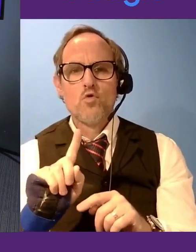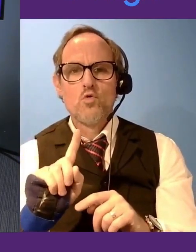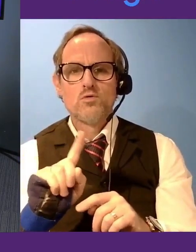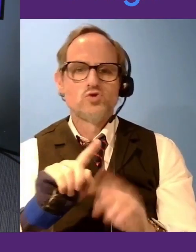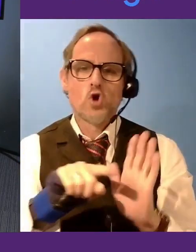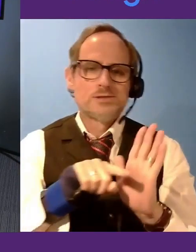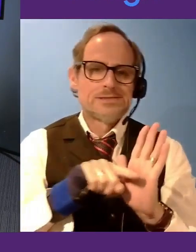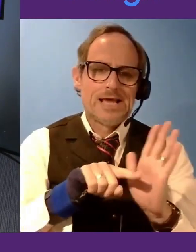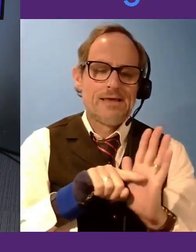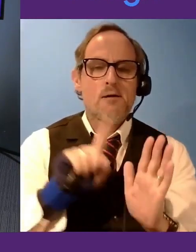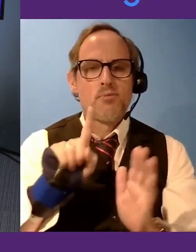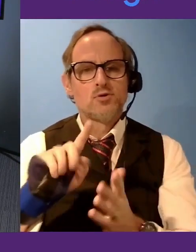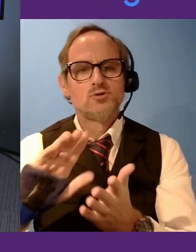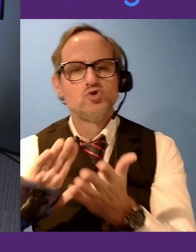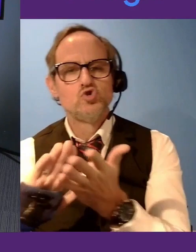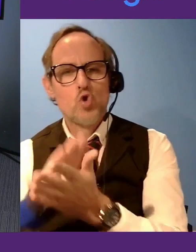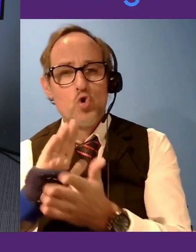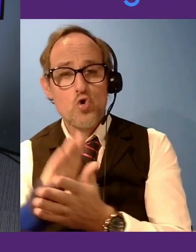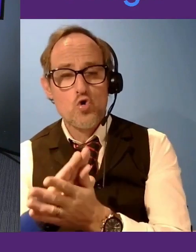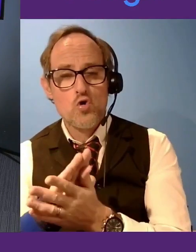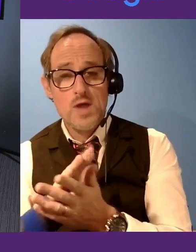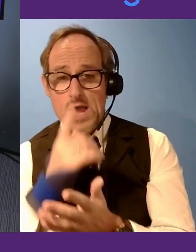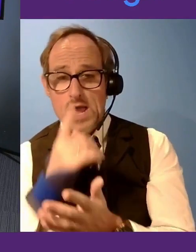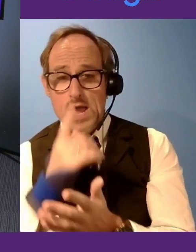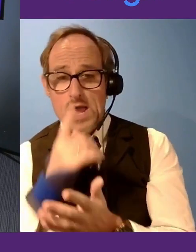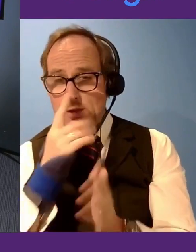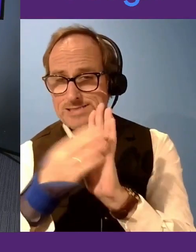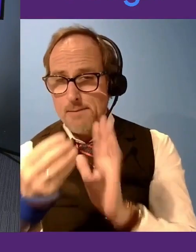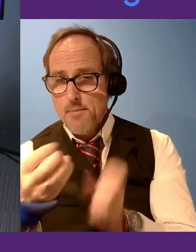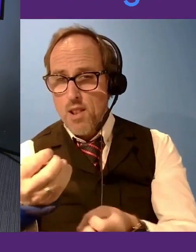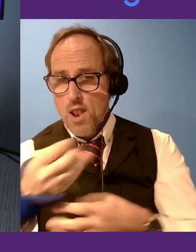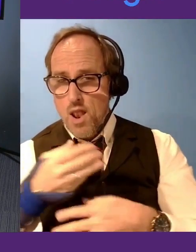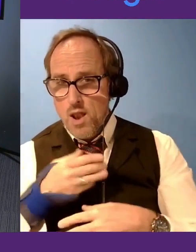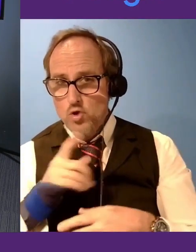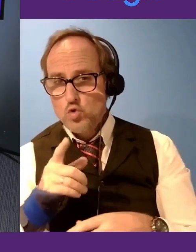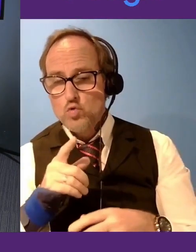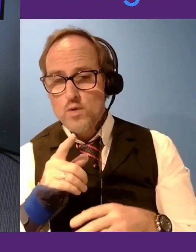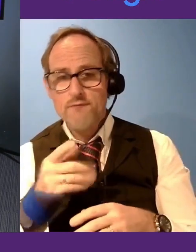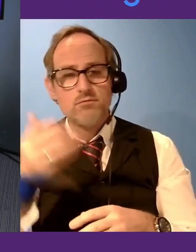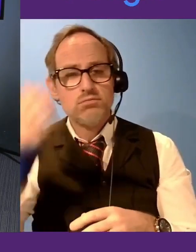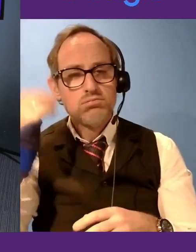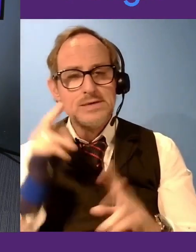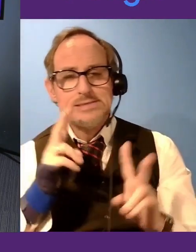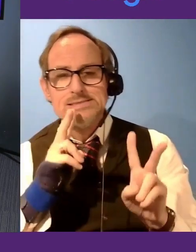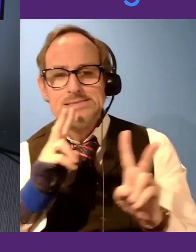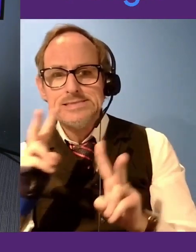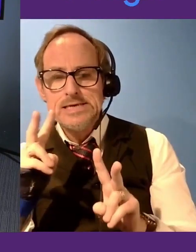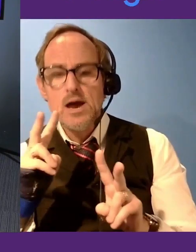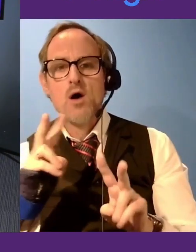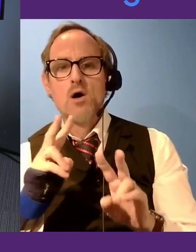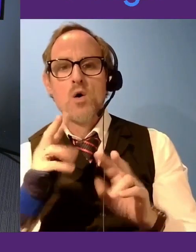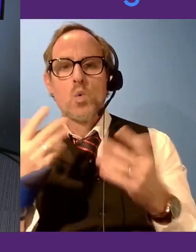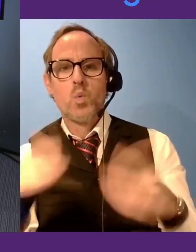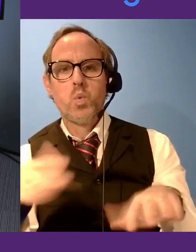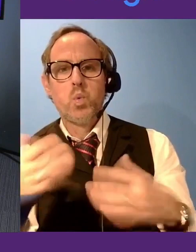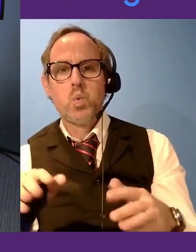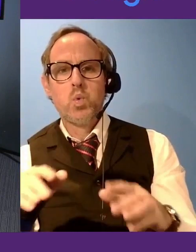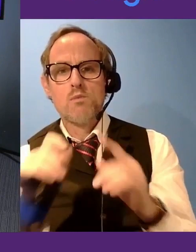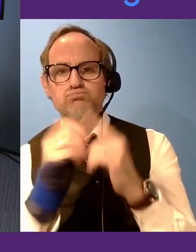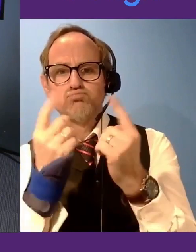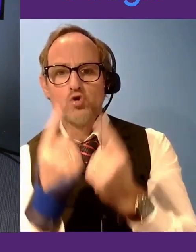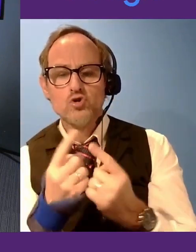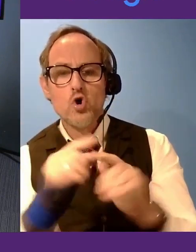seen a product or a service that you believe everyone in the TechShare Pro audience should know about